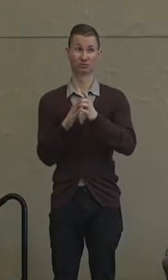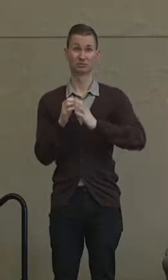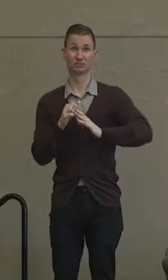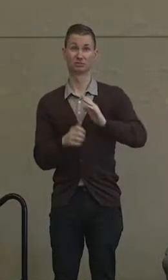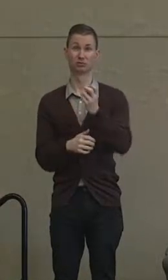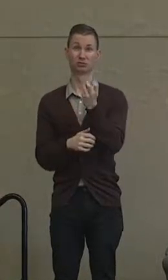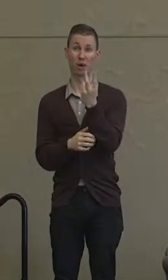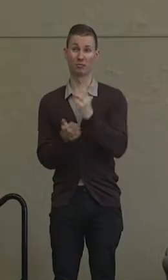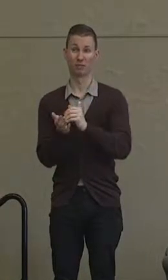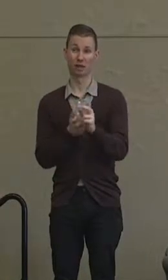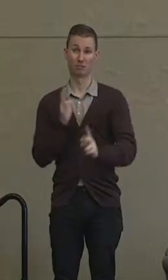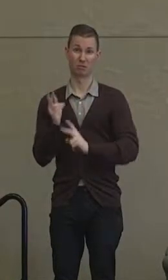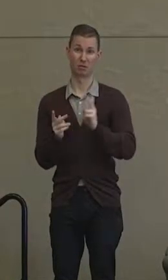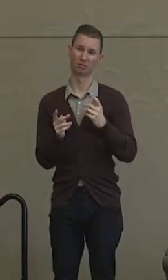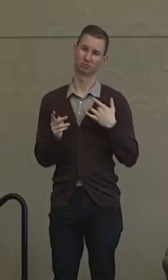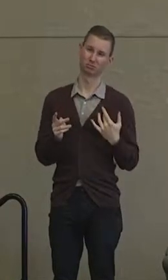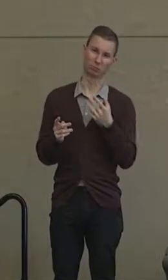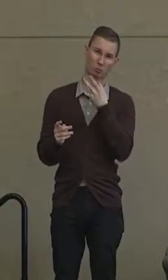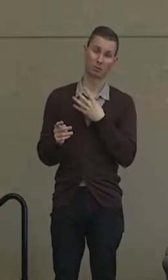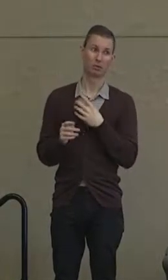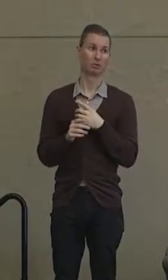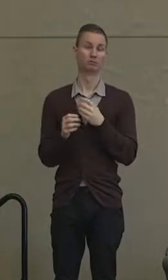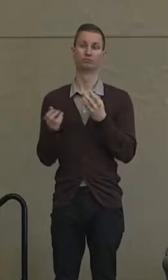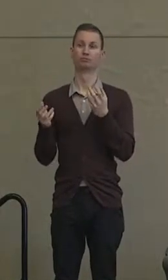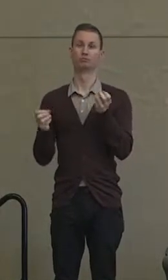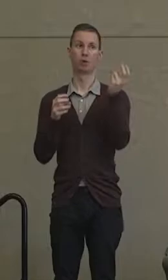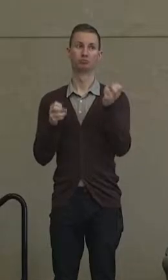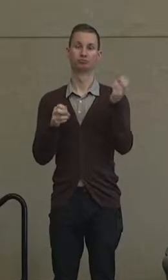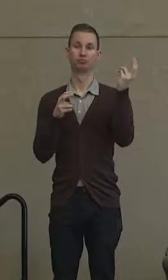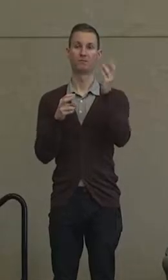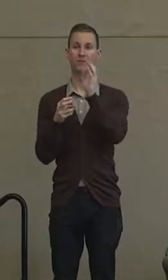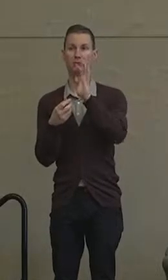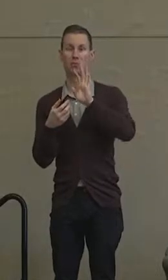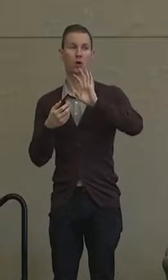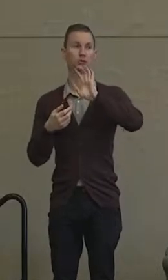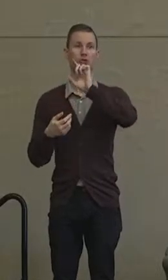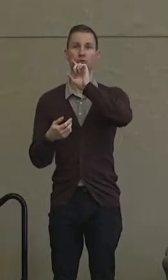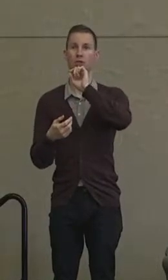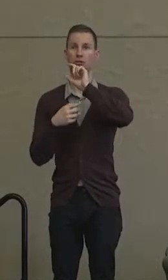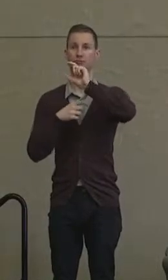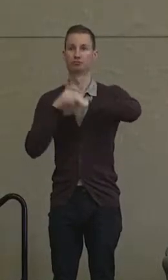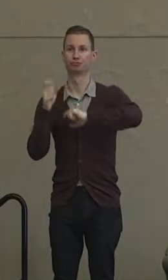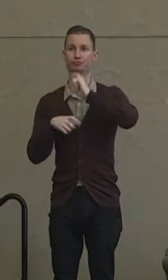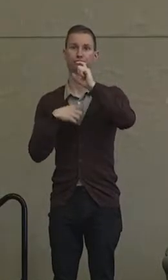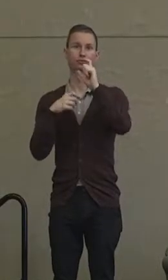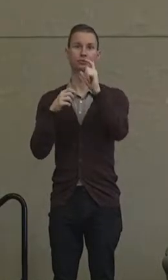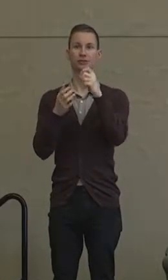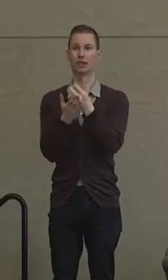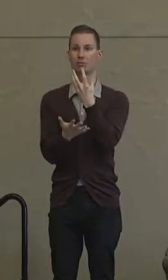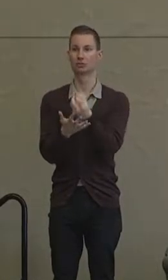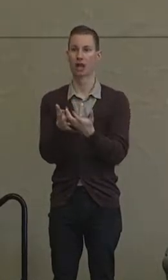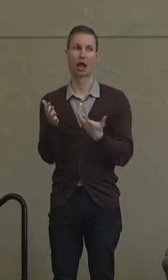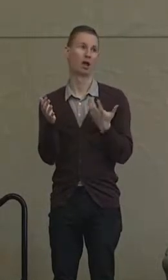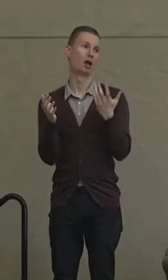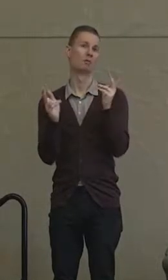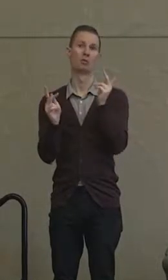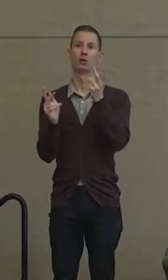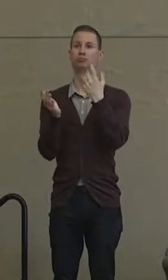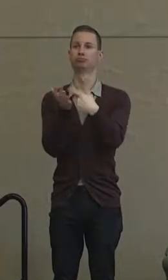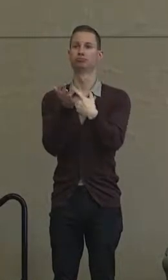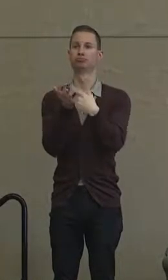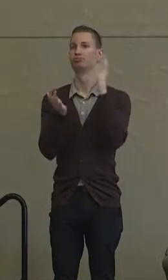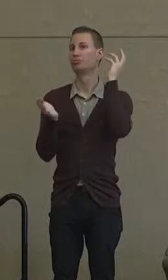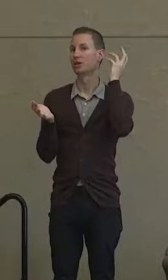people, mostly women, had posted on Facebook, Instagram, Snapchat, Twitter, talked about on the radio or on